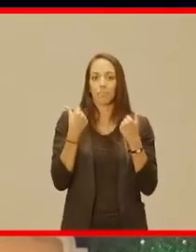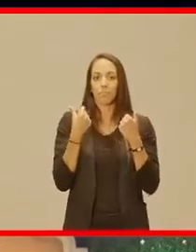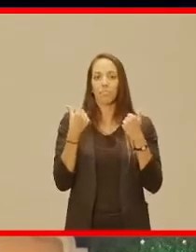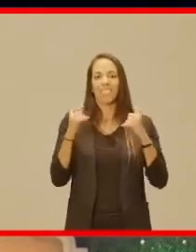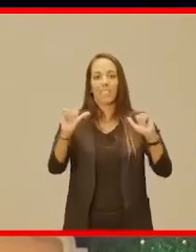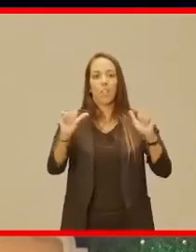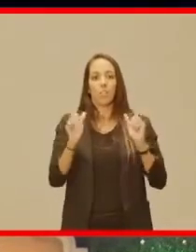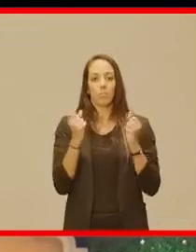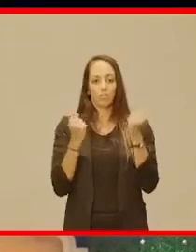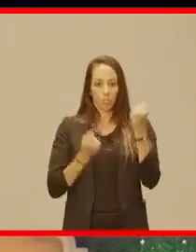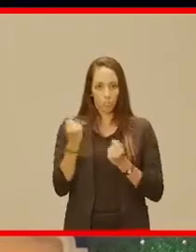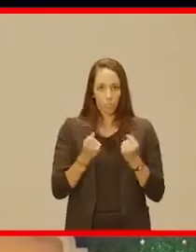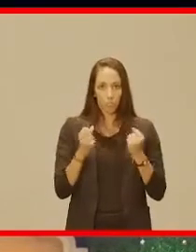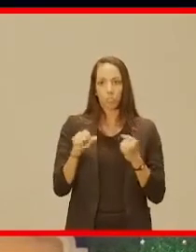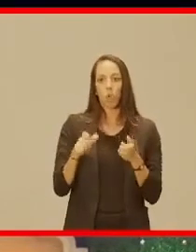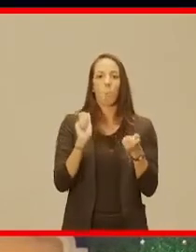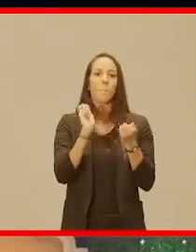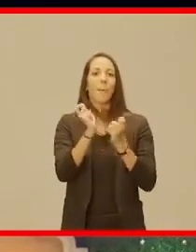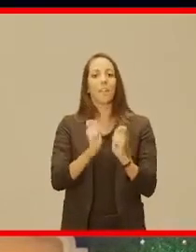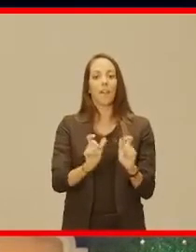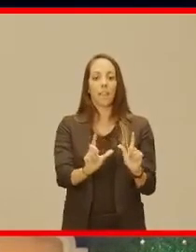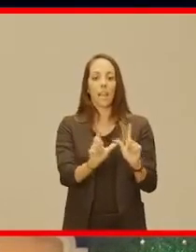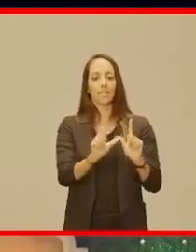license so it involves